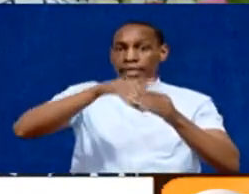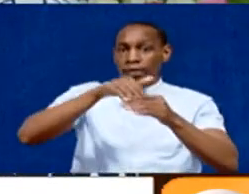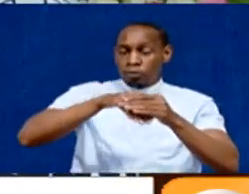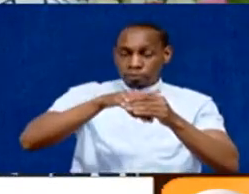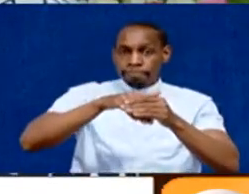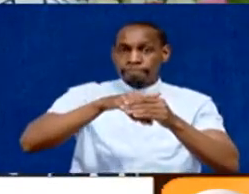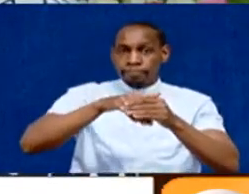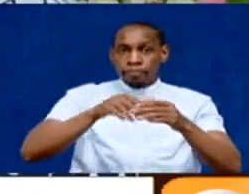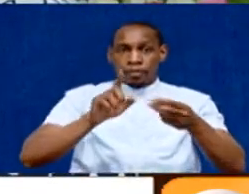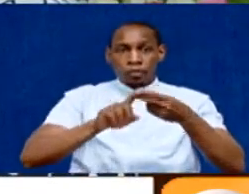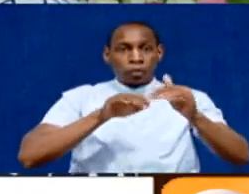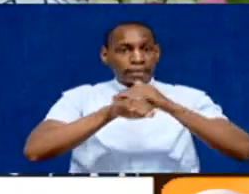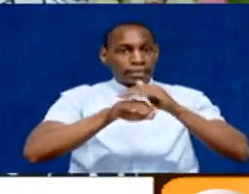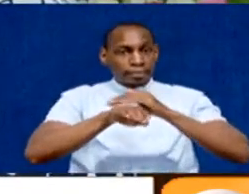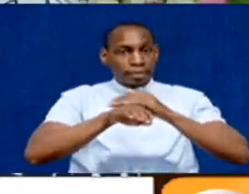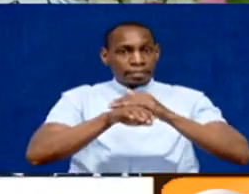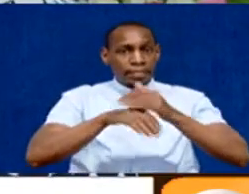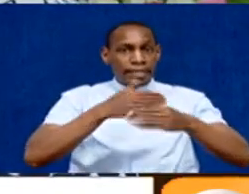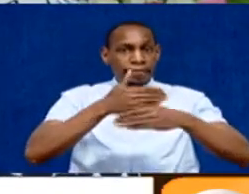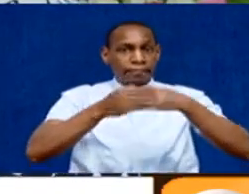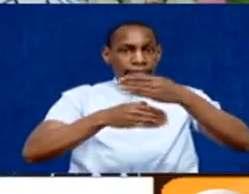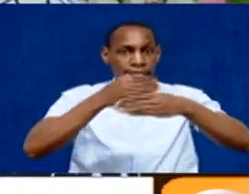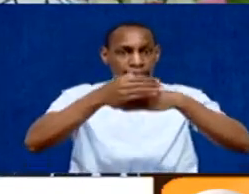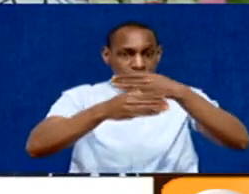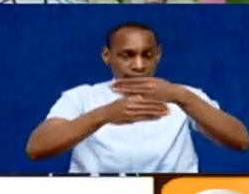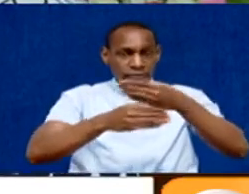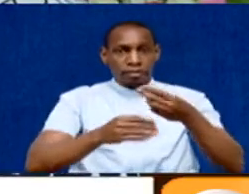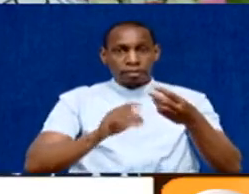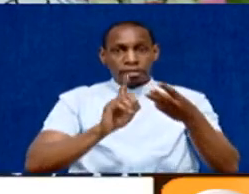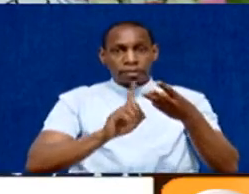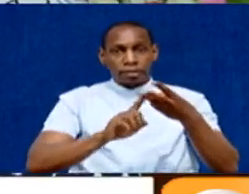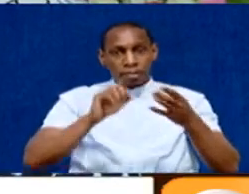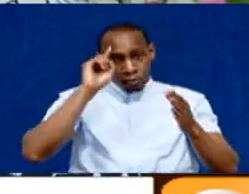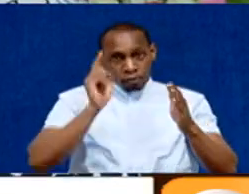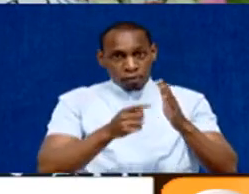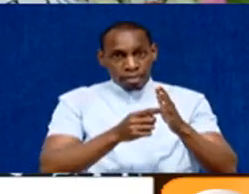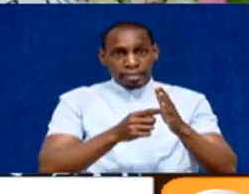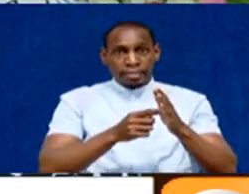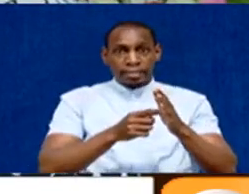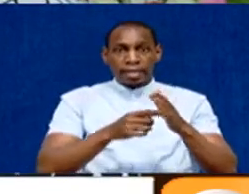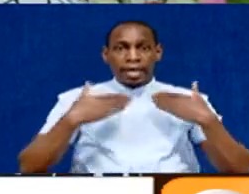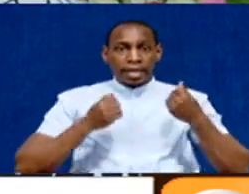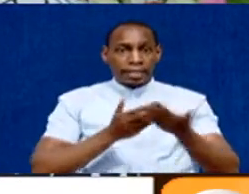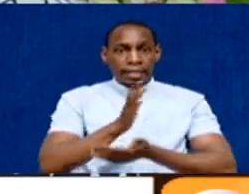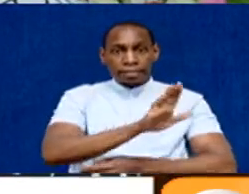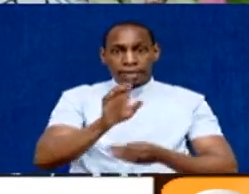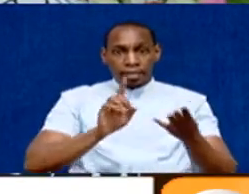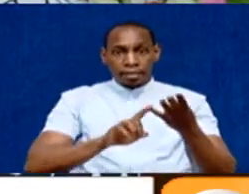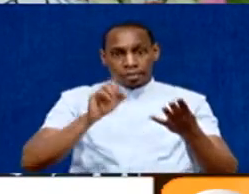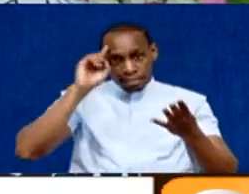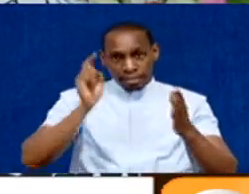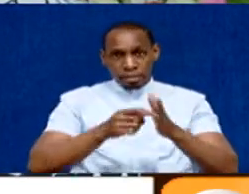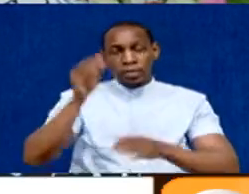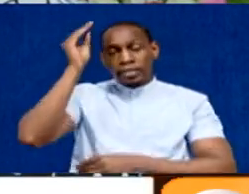inclusion, accessibility of the infrastructure, recognition of their health rights,